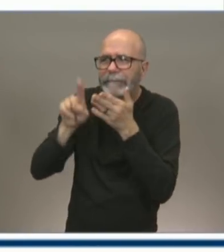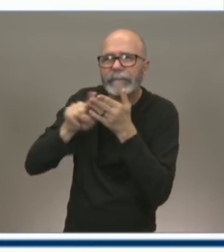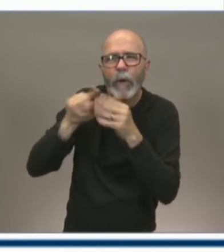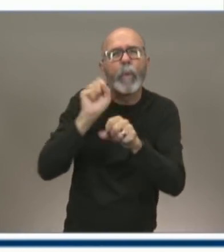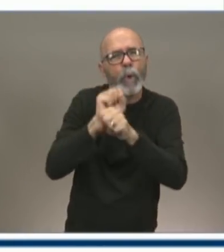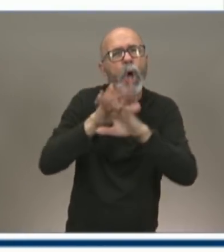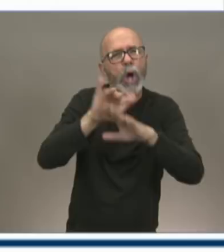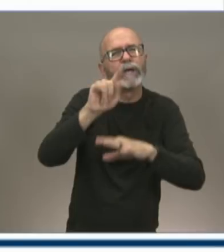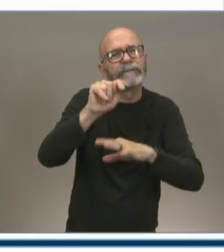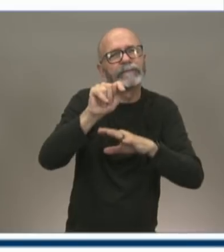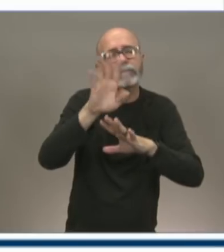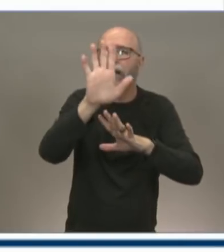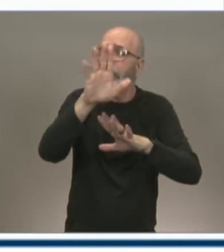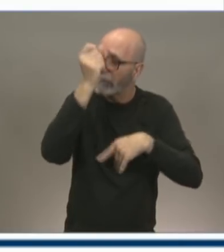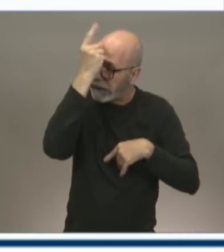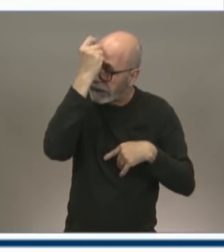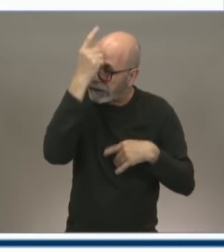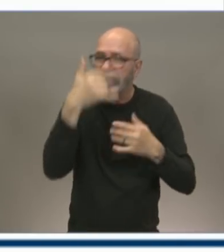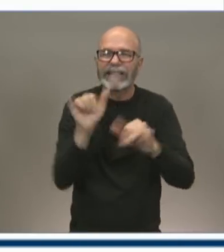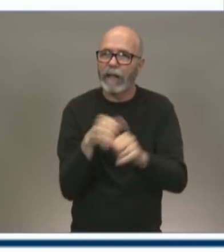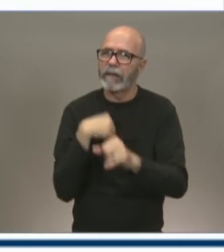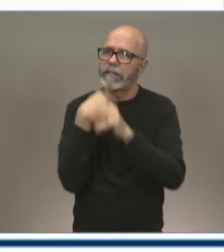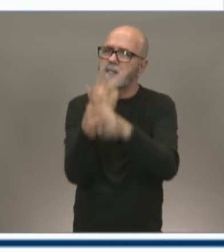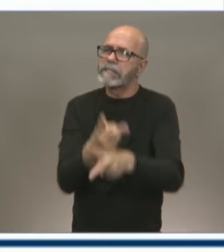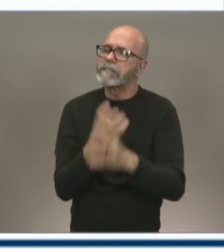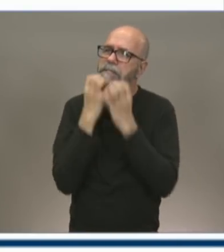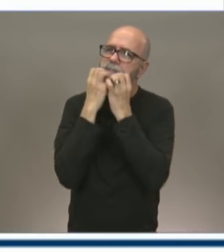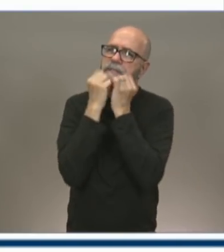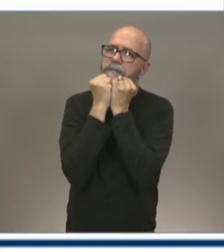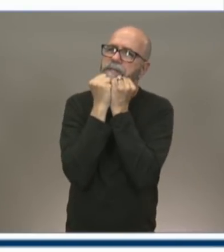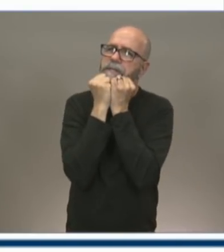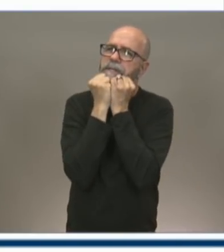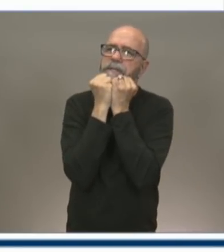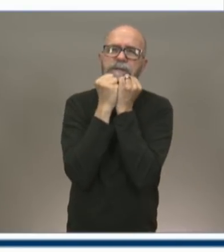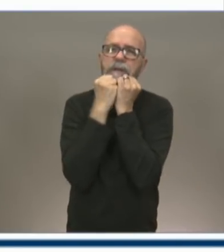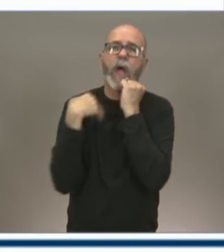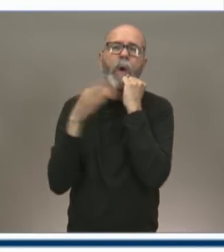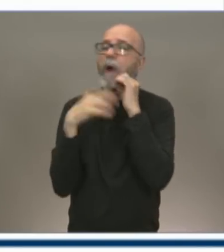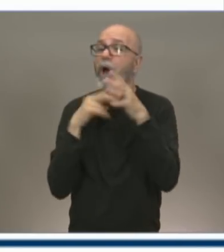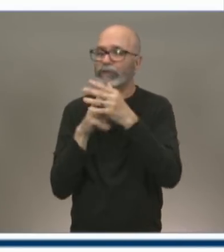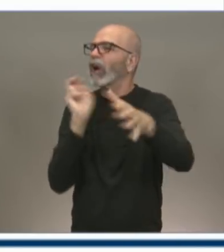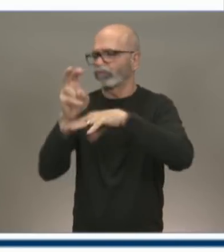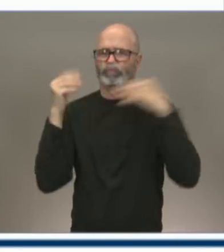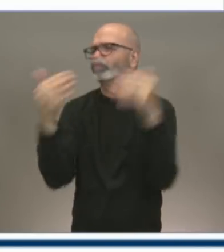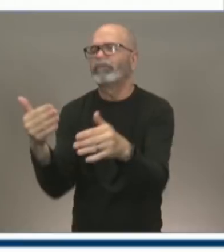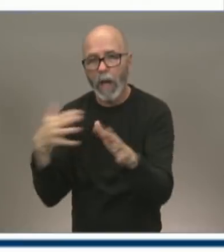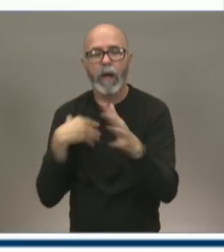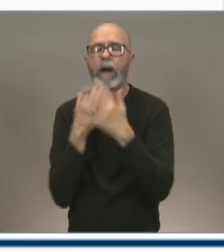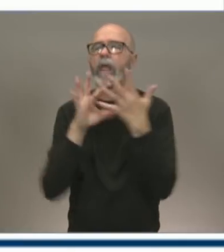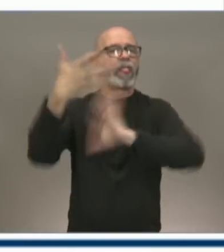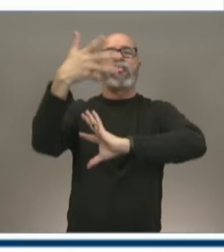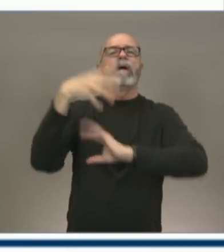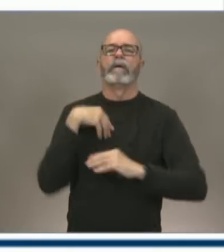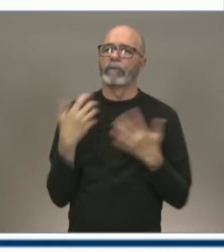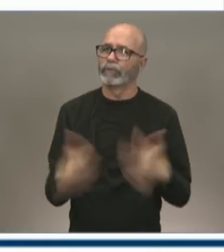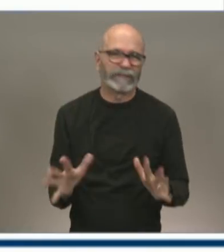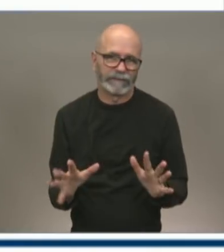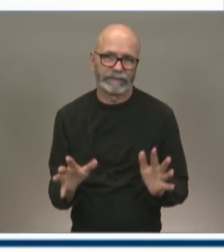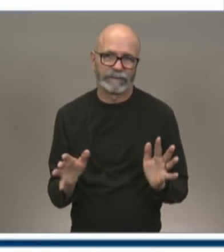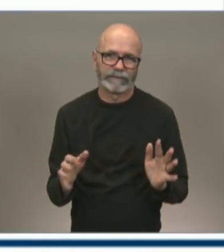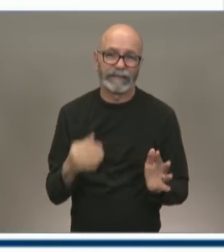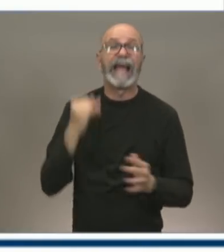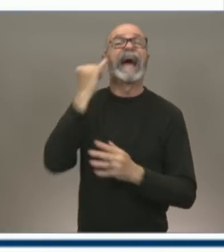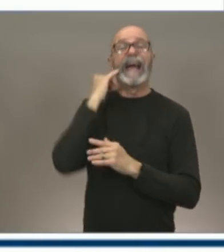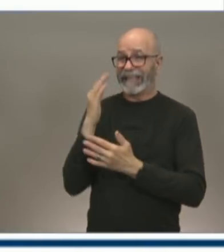carefully, and yes, it may mean that some people aren't able to do things at the same time others are. But it's a